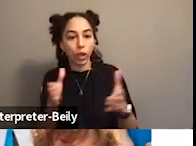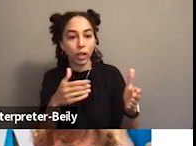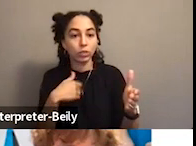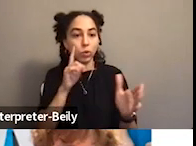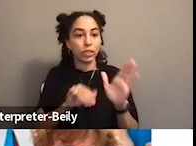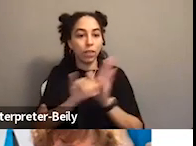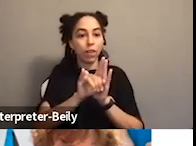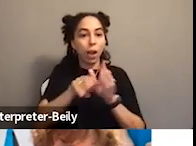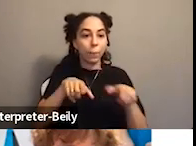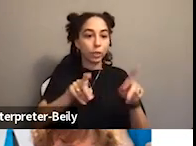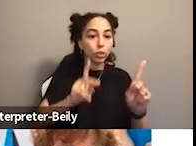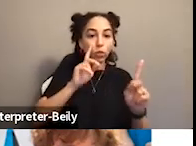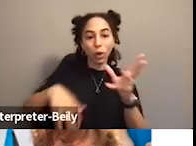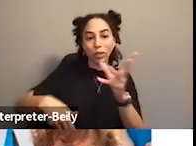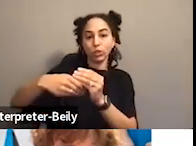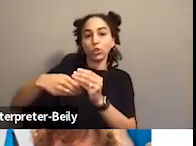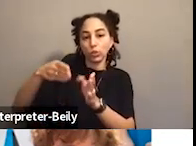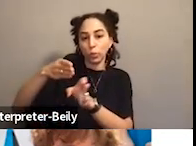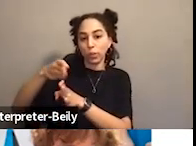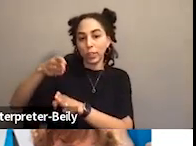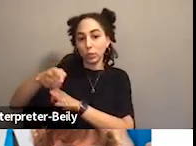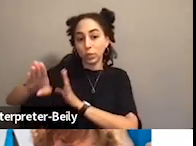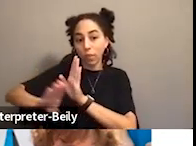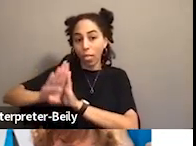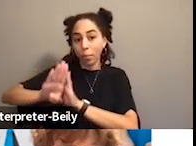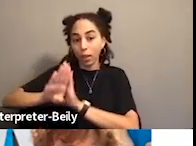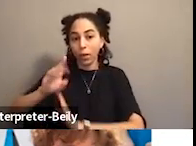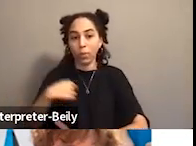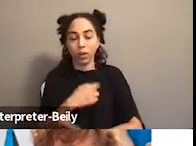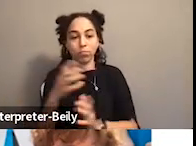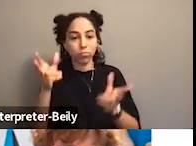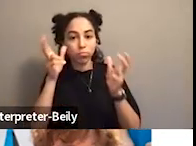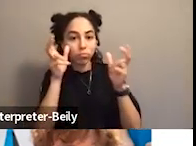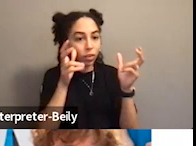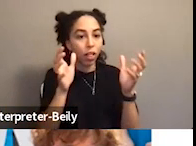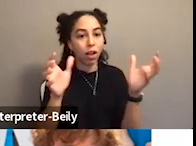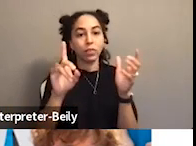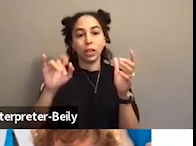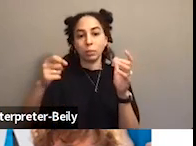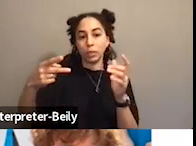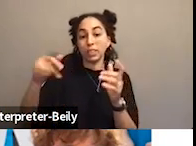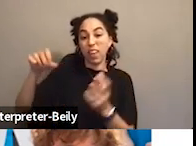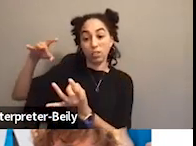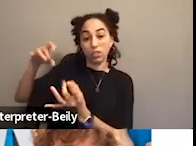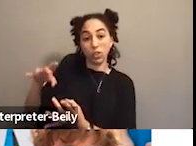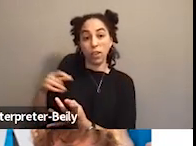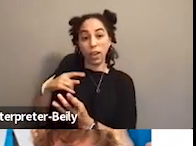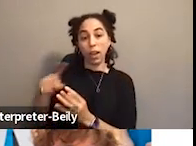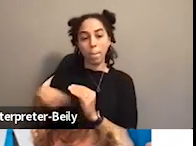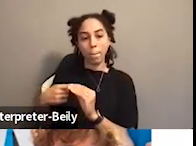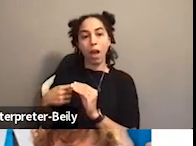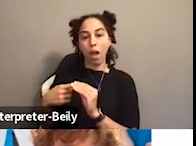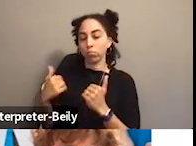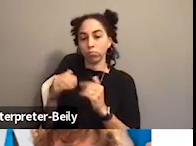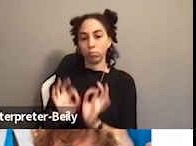identify opportunities for additional professional development. We heard a lot from DSPs in the survey and at the forums about how